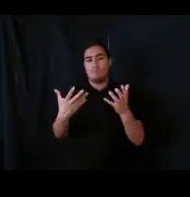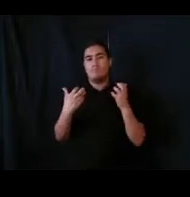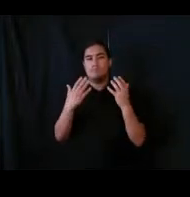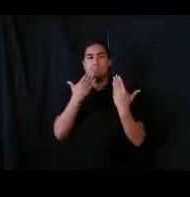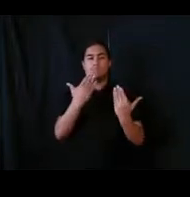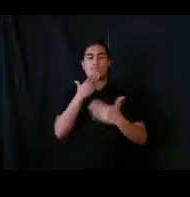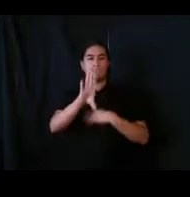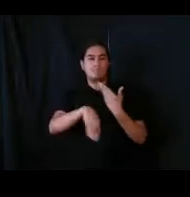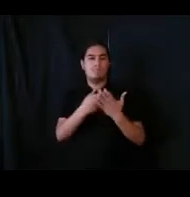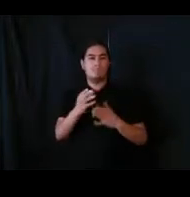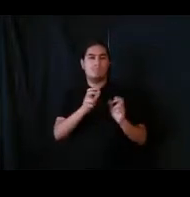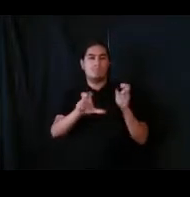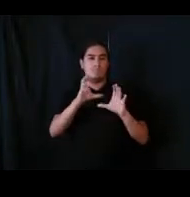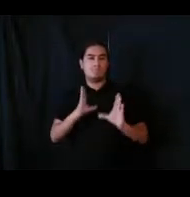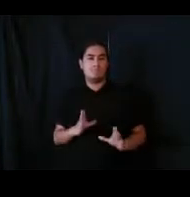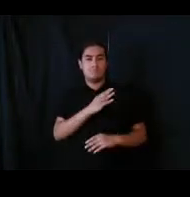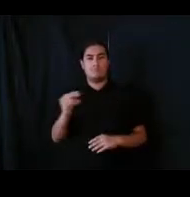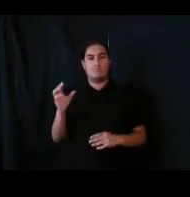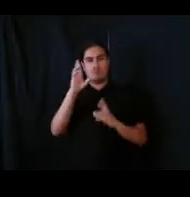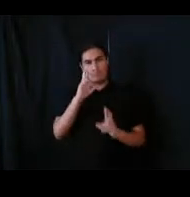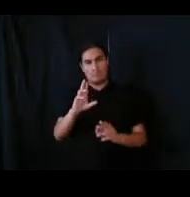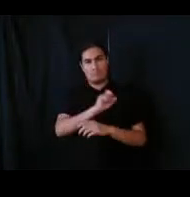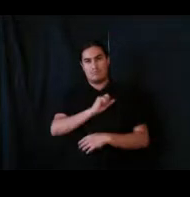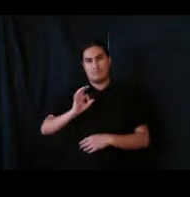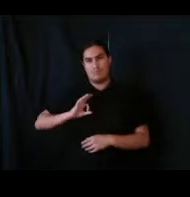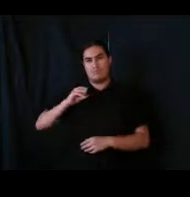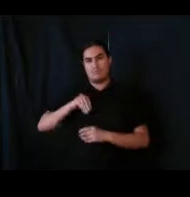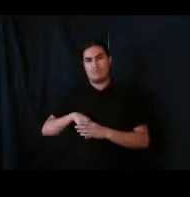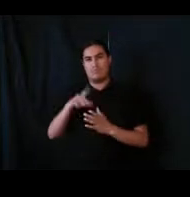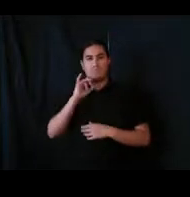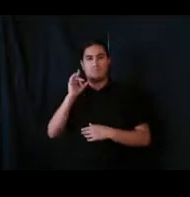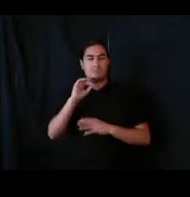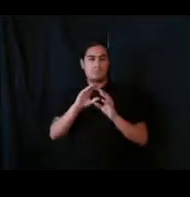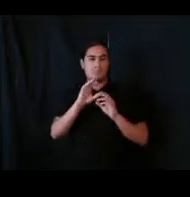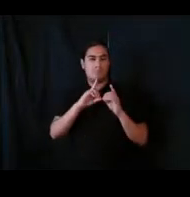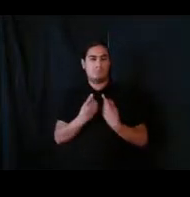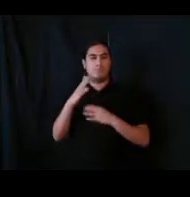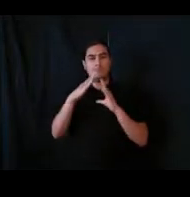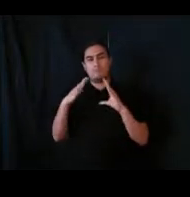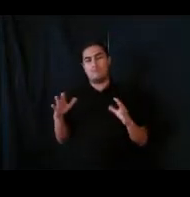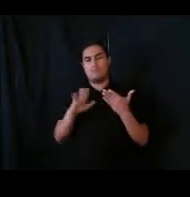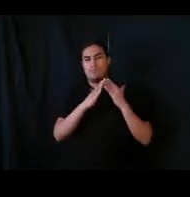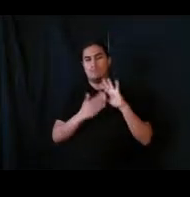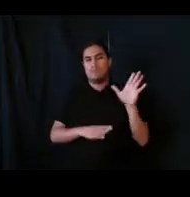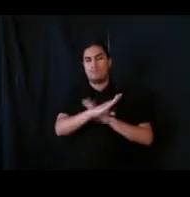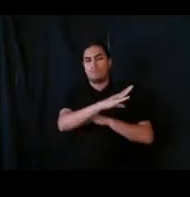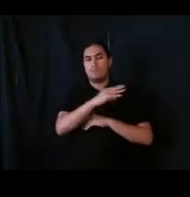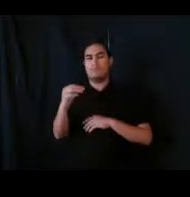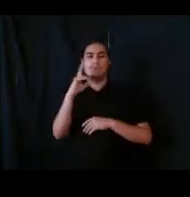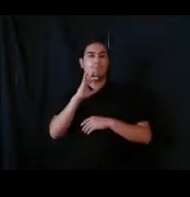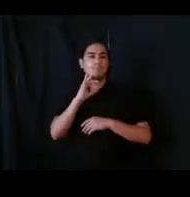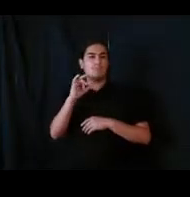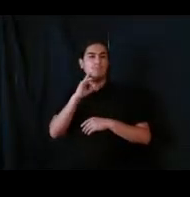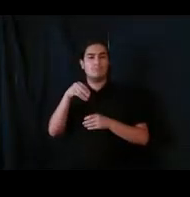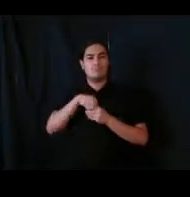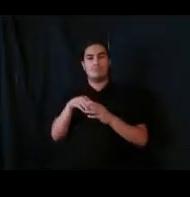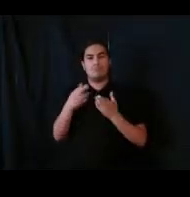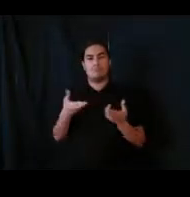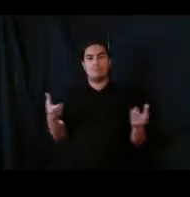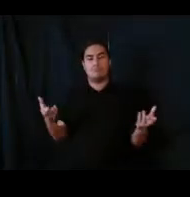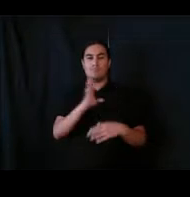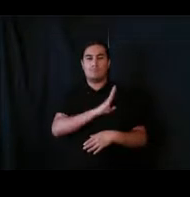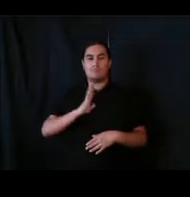thank all of our stakeholders and the respective staff at the california department of housing and community development and the california air resources board for